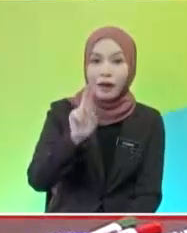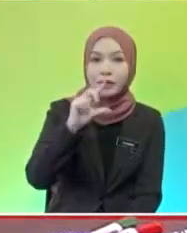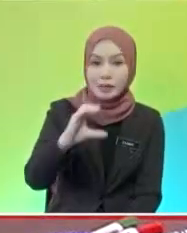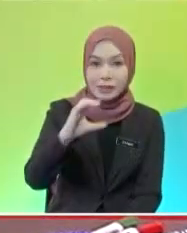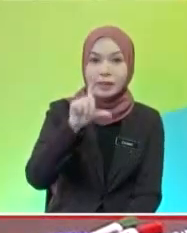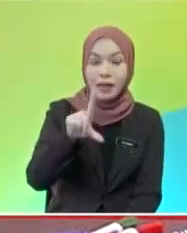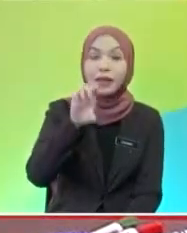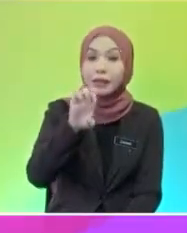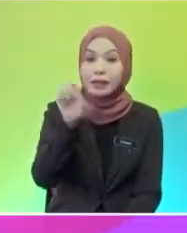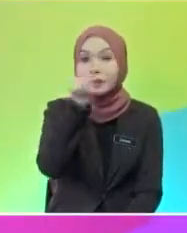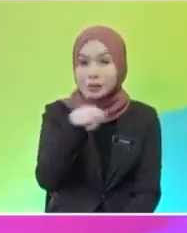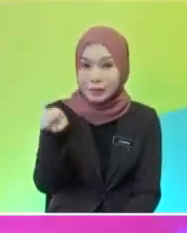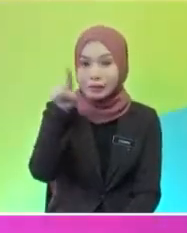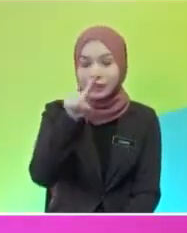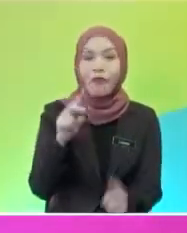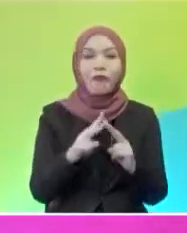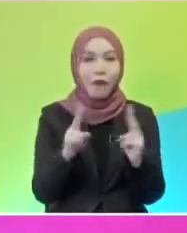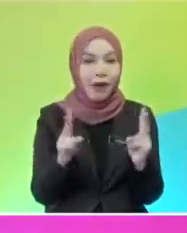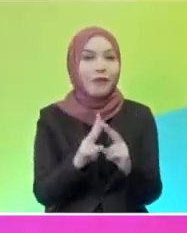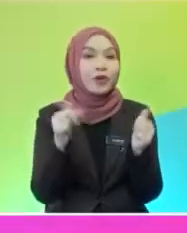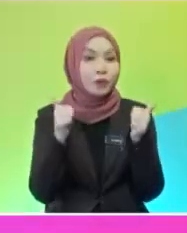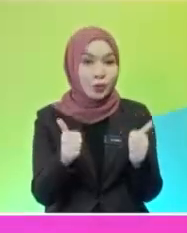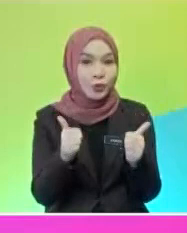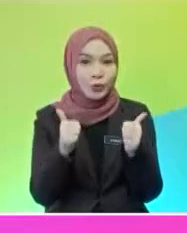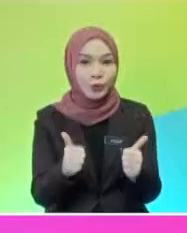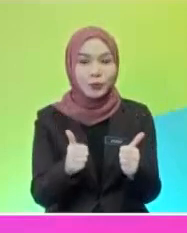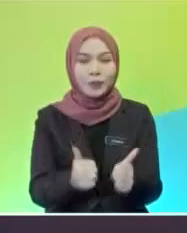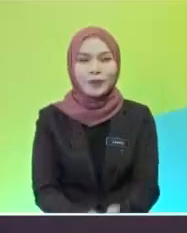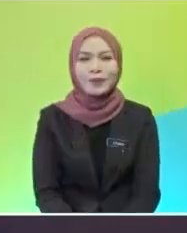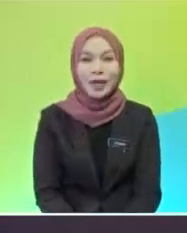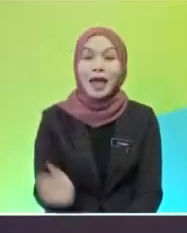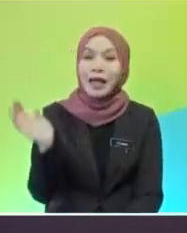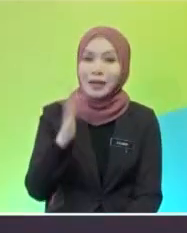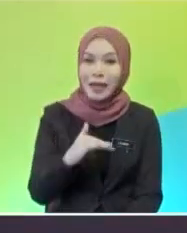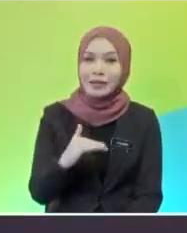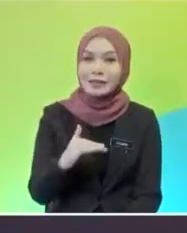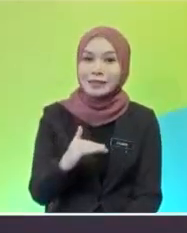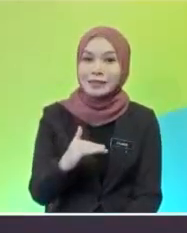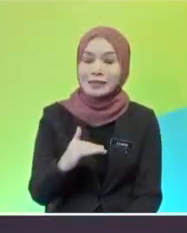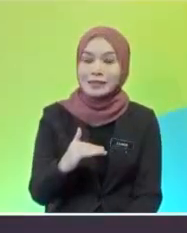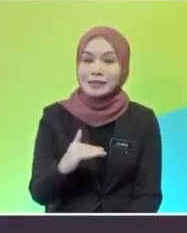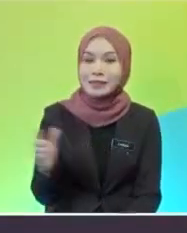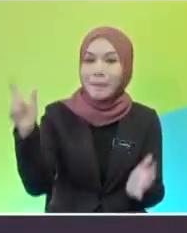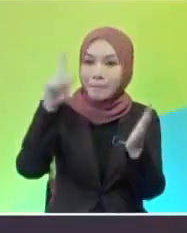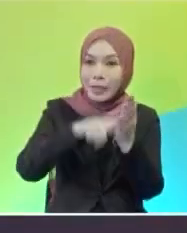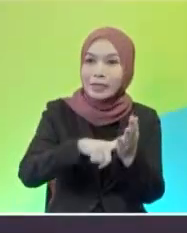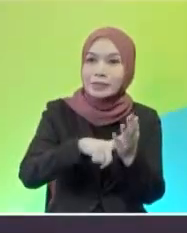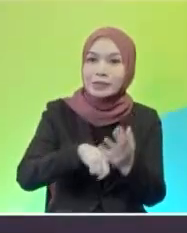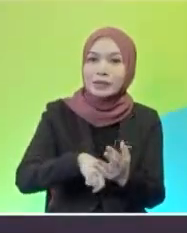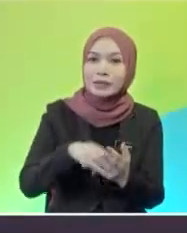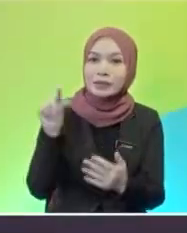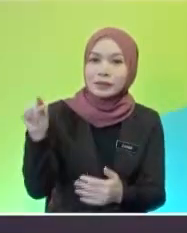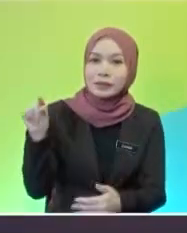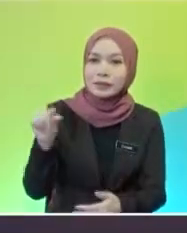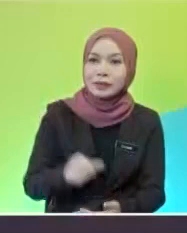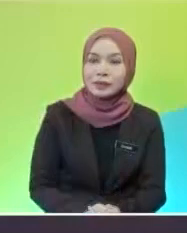C-I-R-C-L-E. Circle. Okay, very good. So let's place circle together with